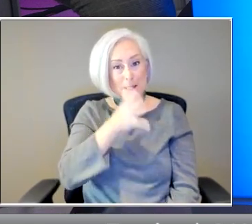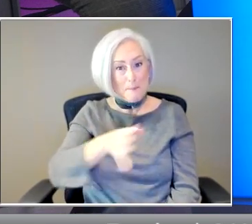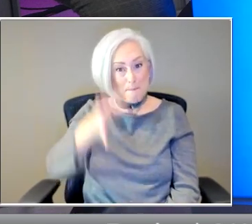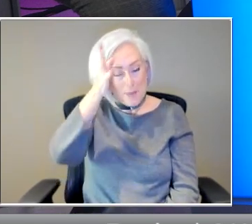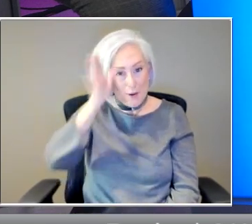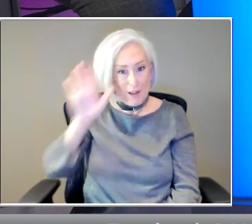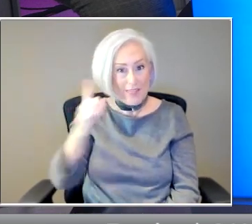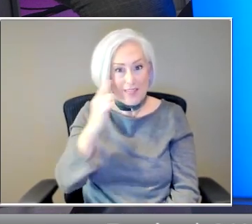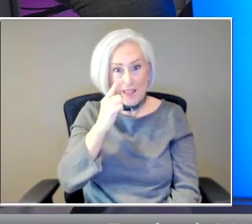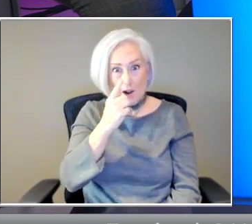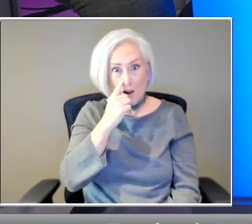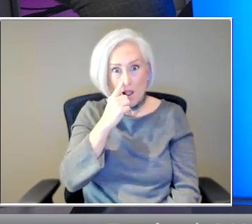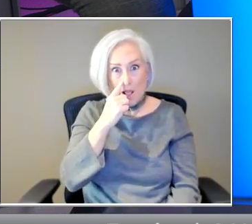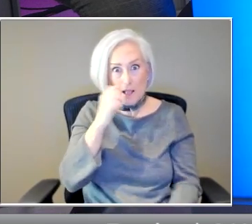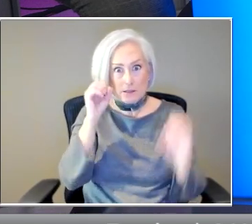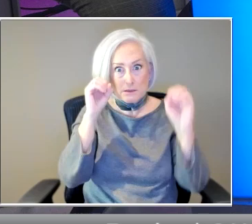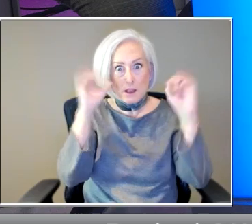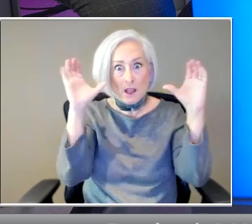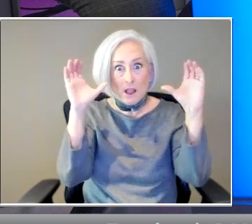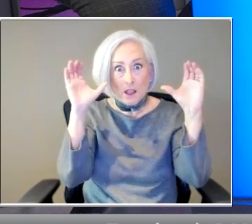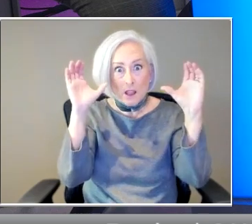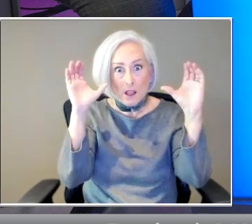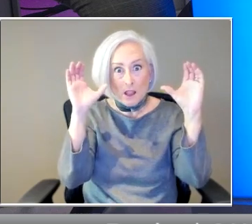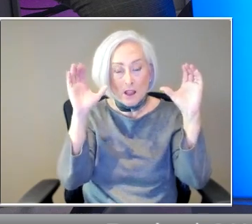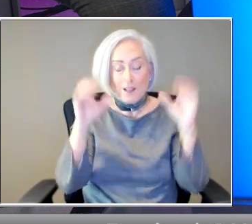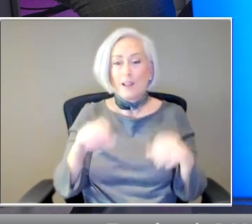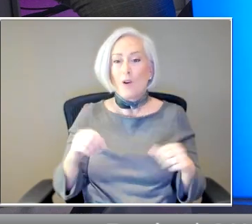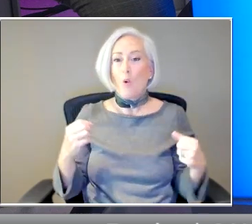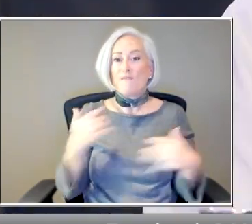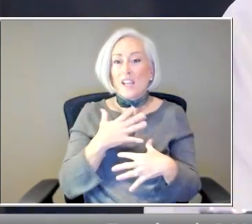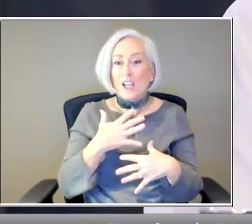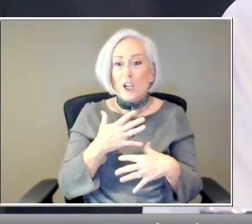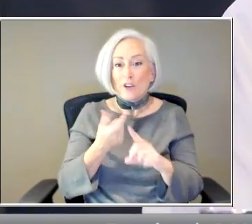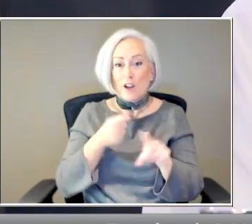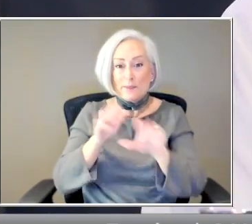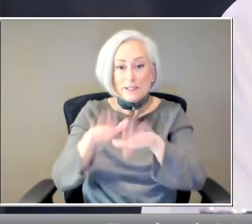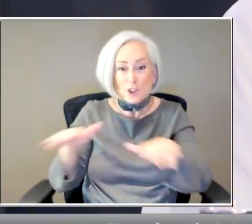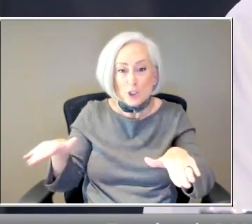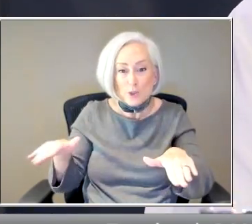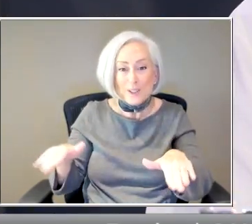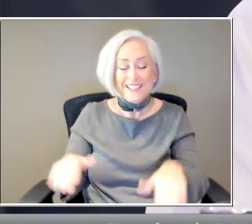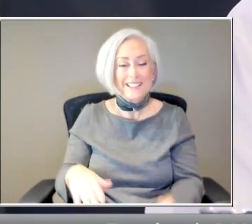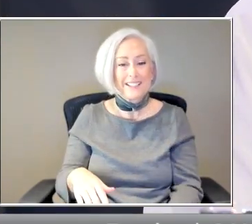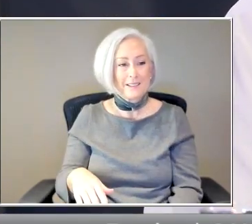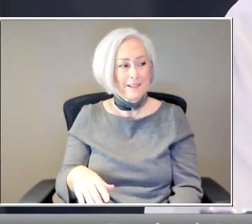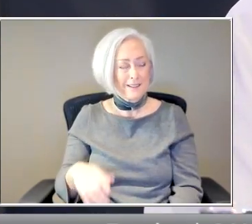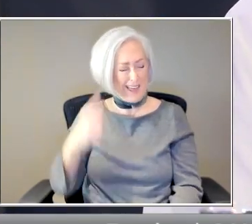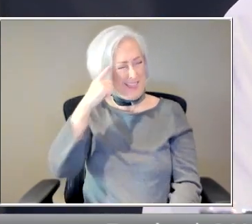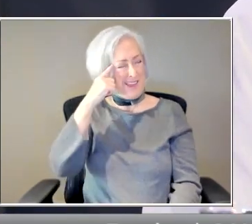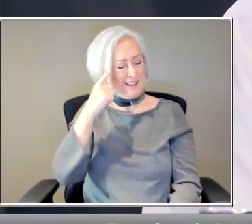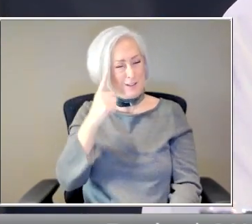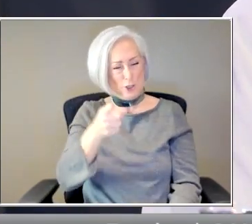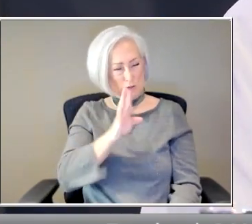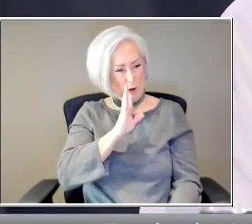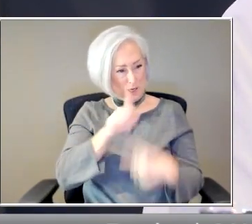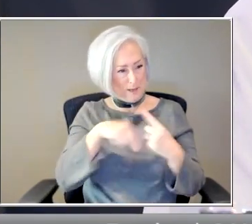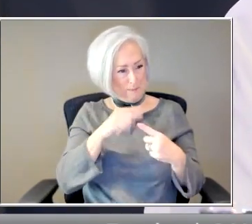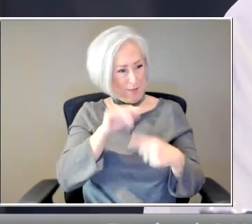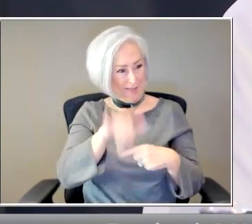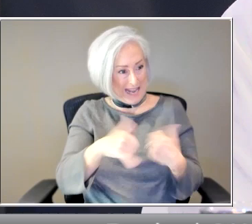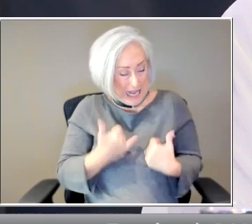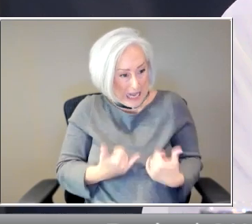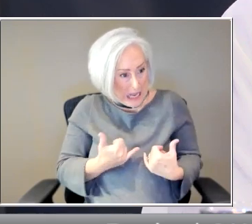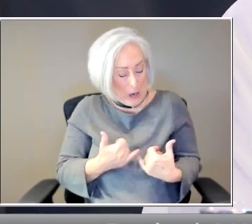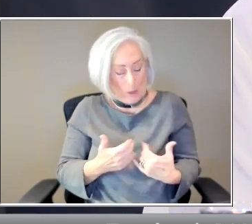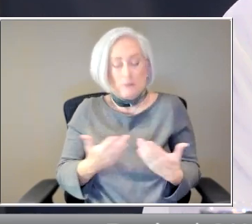in the kids' eyes, or are they just kind of? Almost always they're like, we're talking about this now? Yeah. And it's nice to just at least